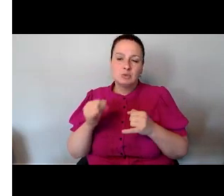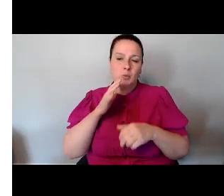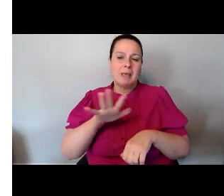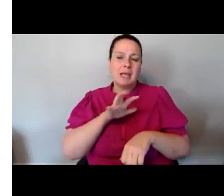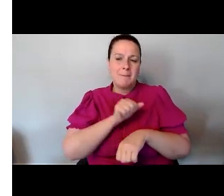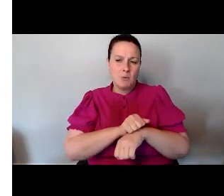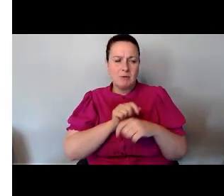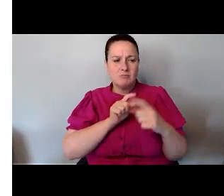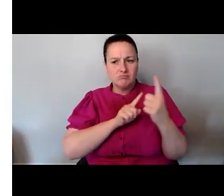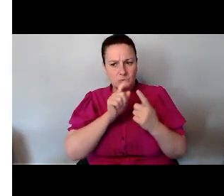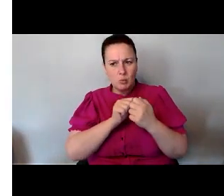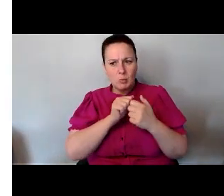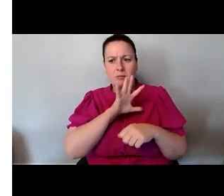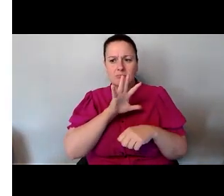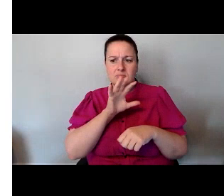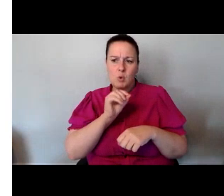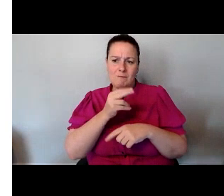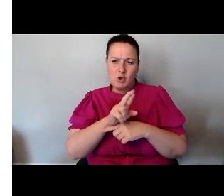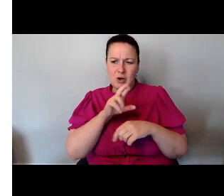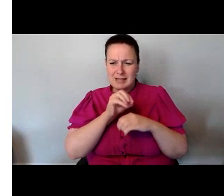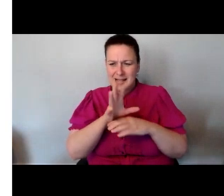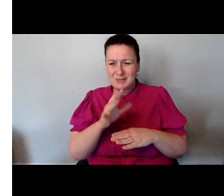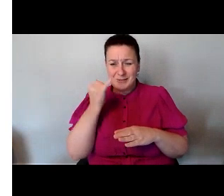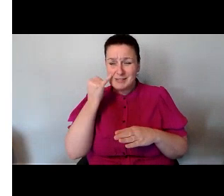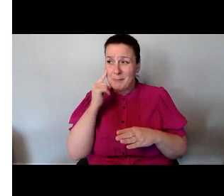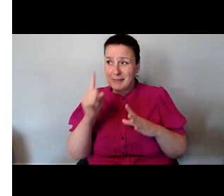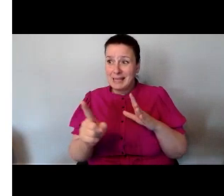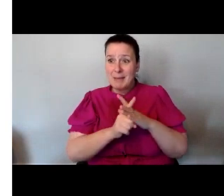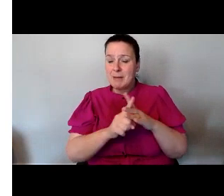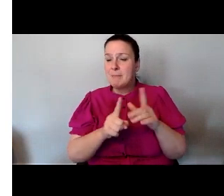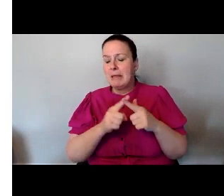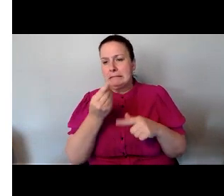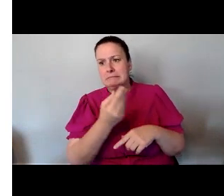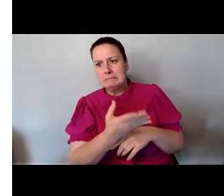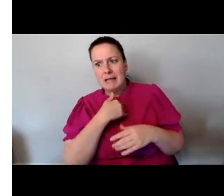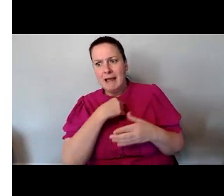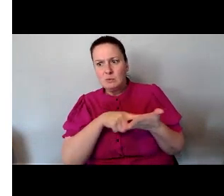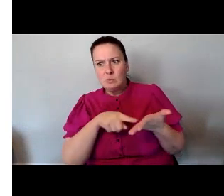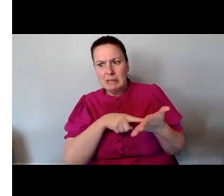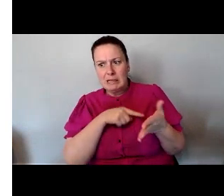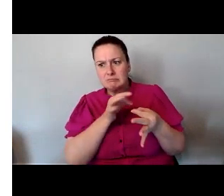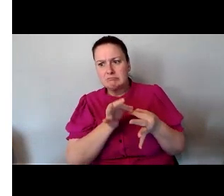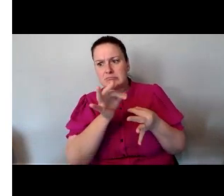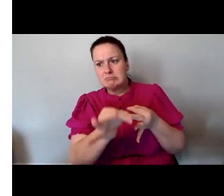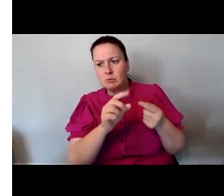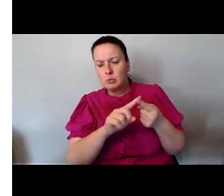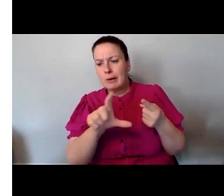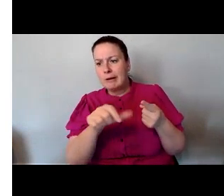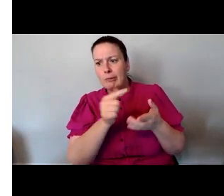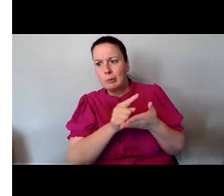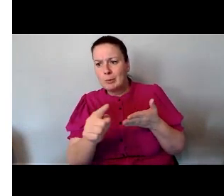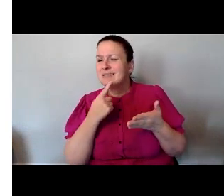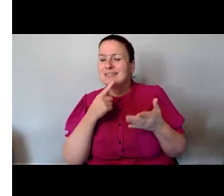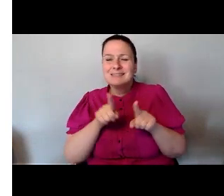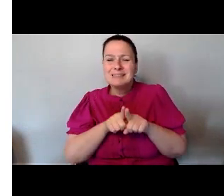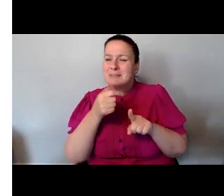your OVR counselor. And if something came up, then you would just reschedule just like you would any other appointment.